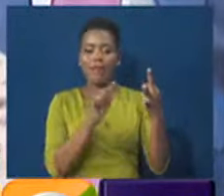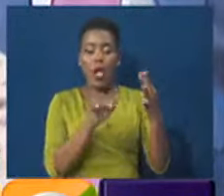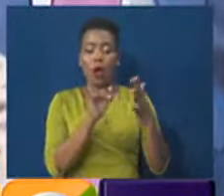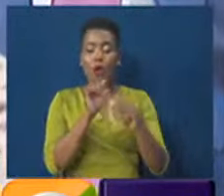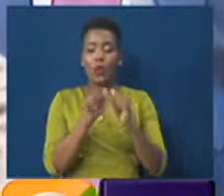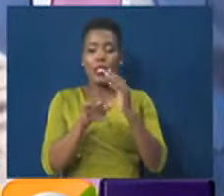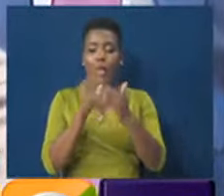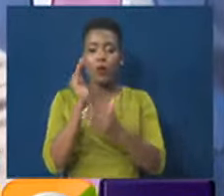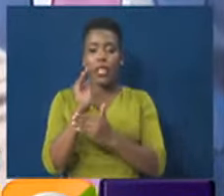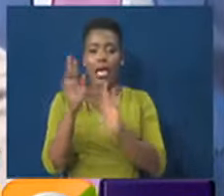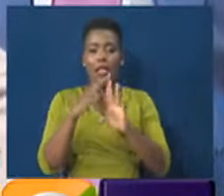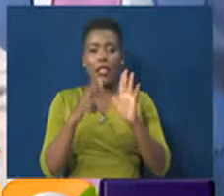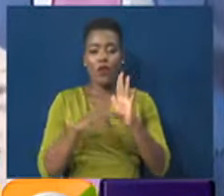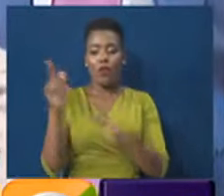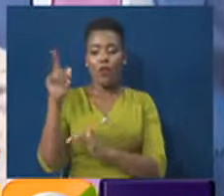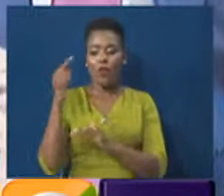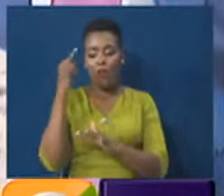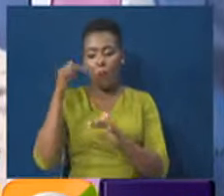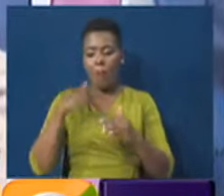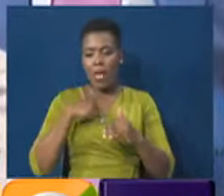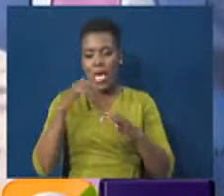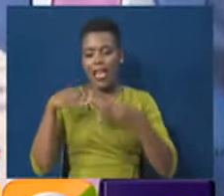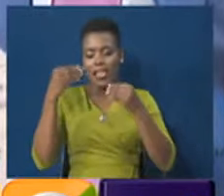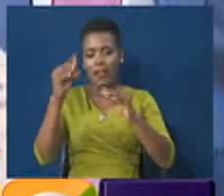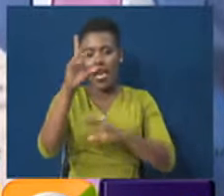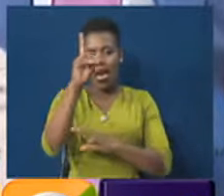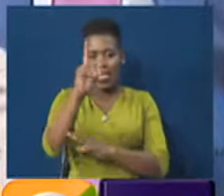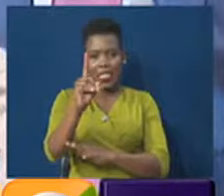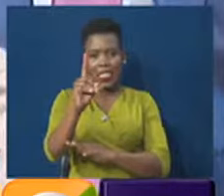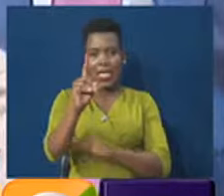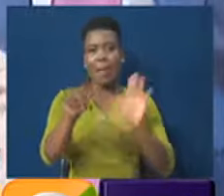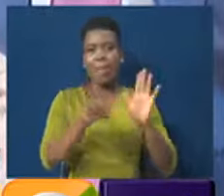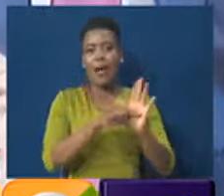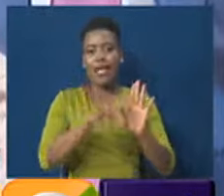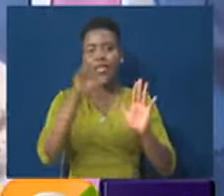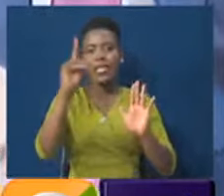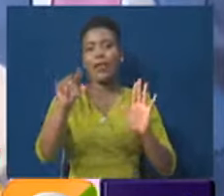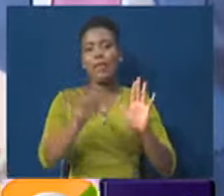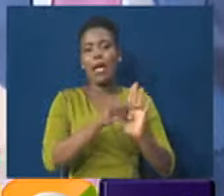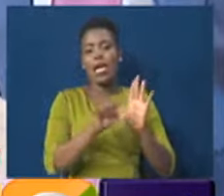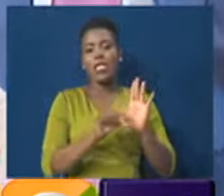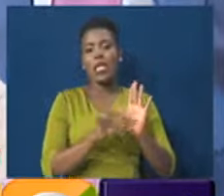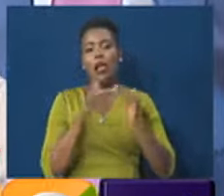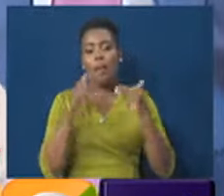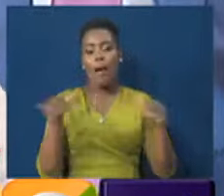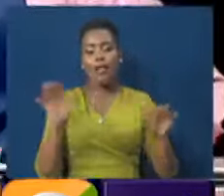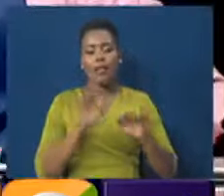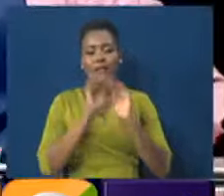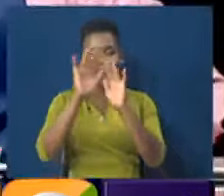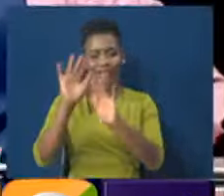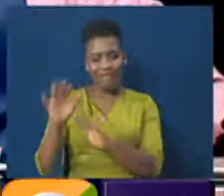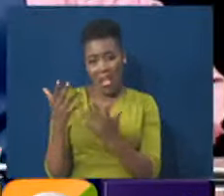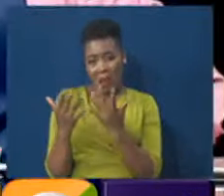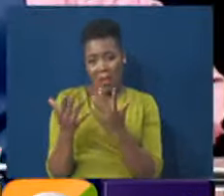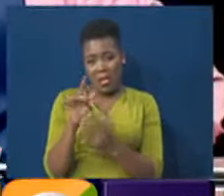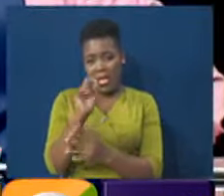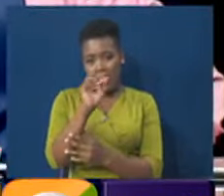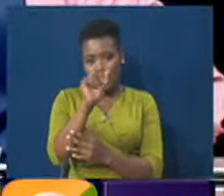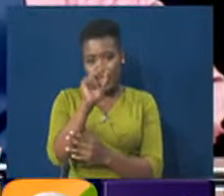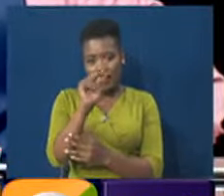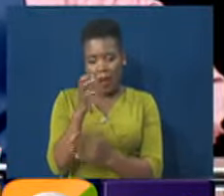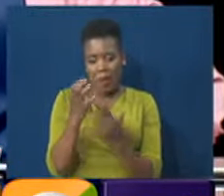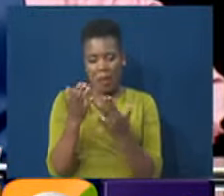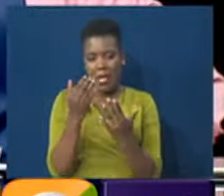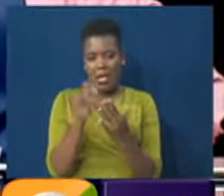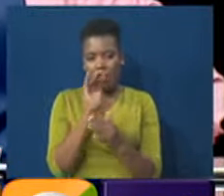of law rubric. So for me, I'll give them a D minus, and D minus just for appearing. Na labda pengine Trevor, kama kabla kuingilia Faith, kuna swala